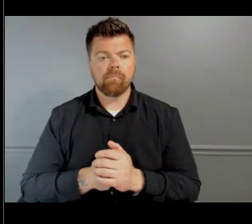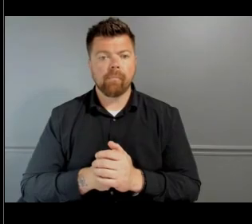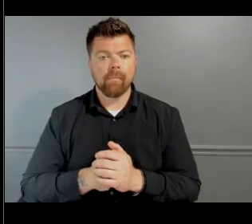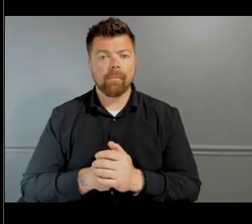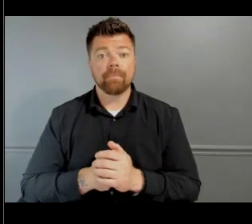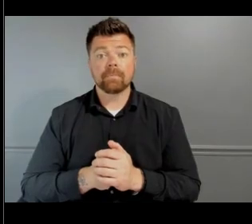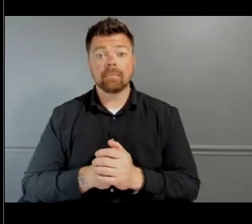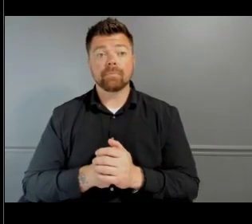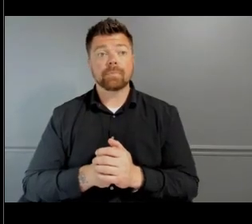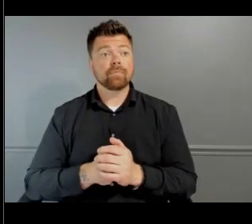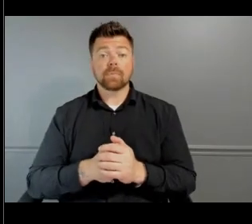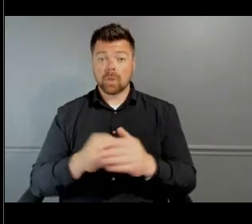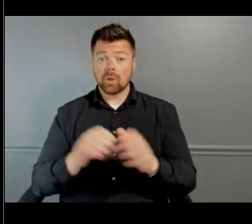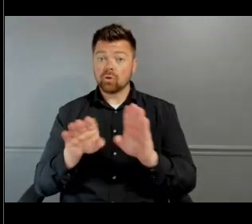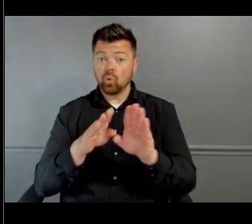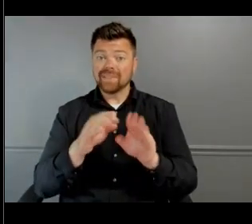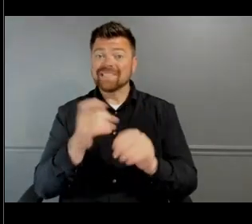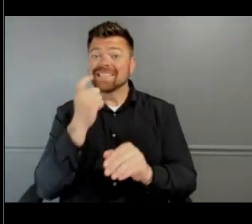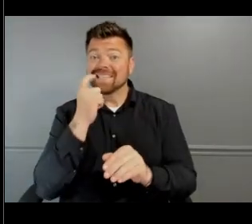Sliding glass doors.